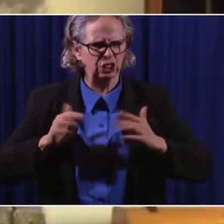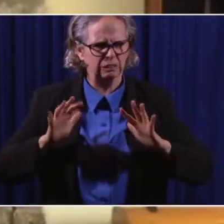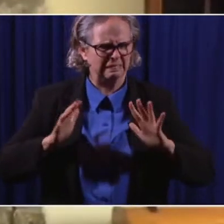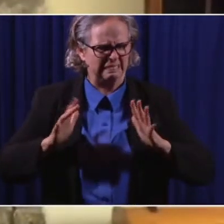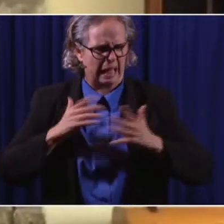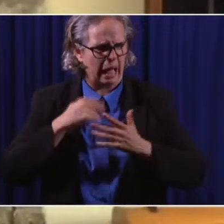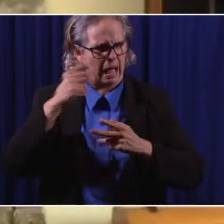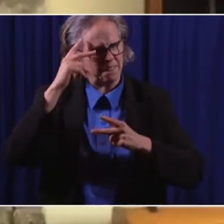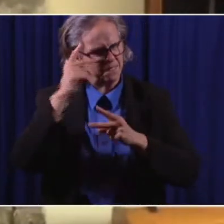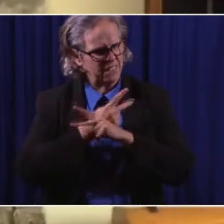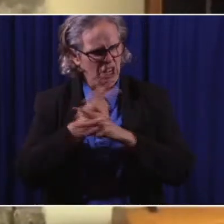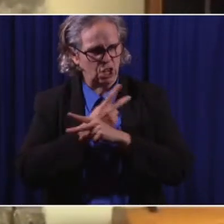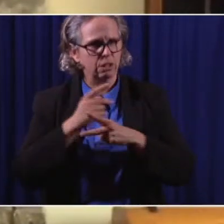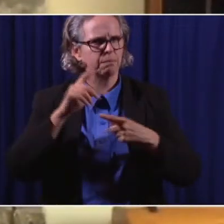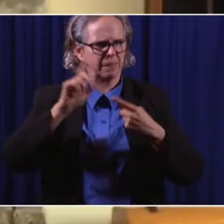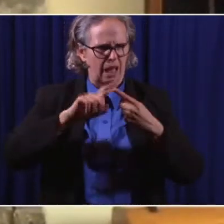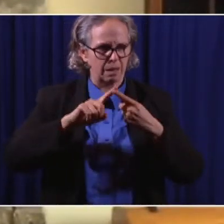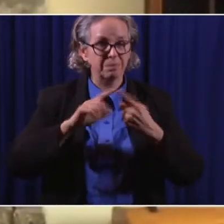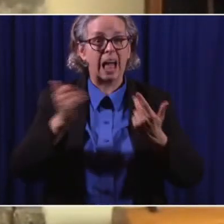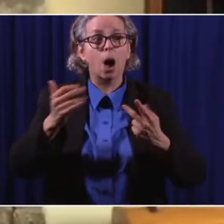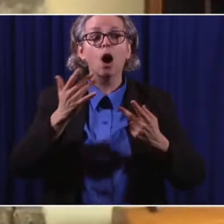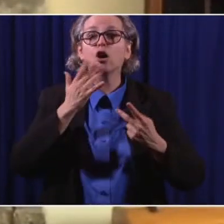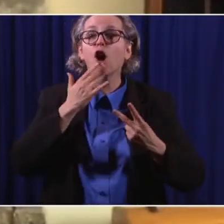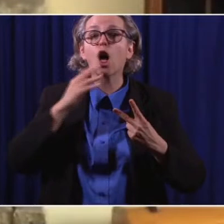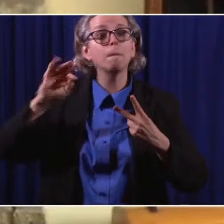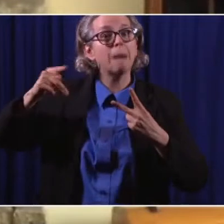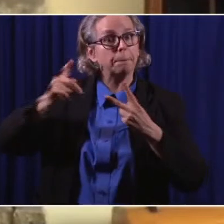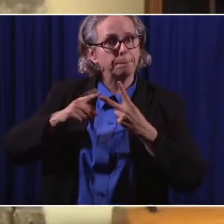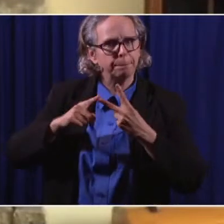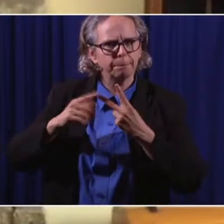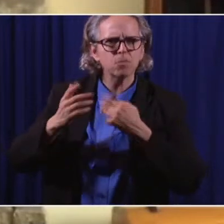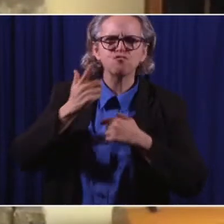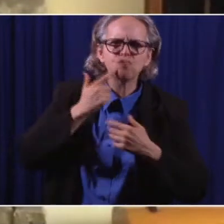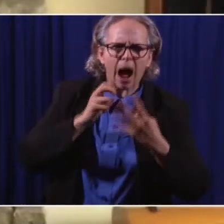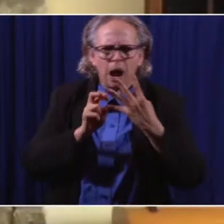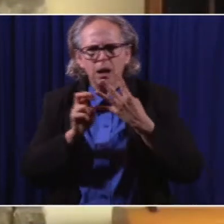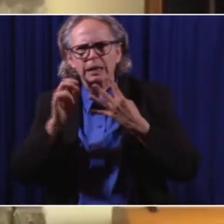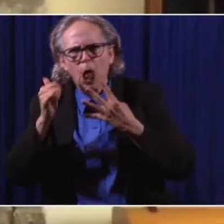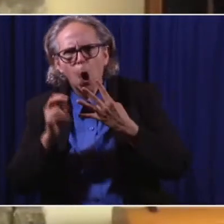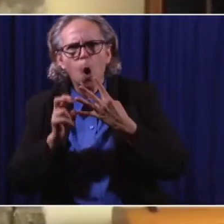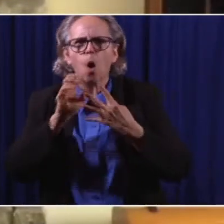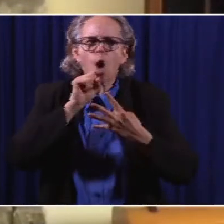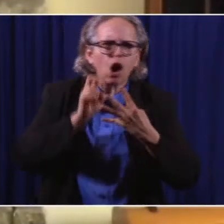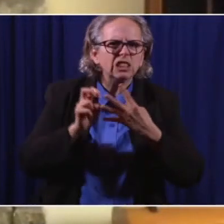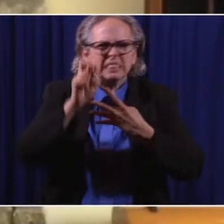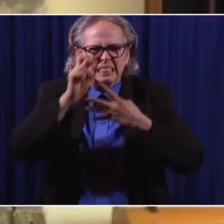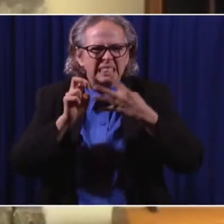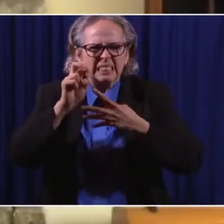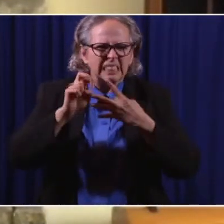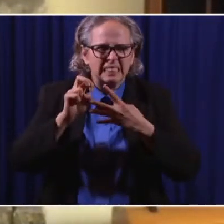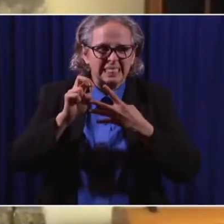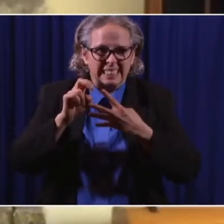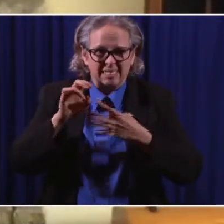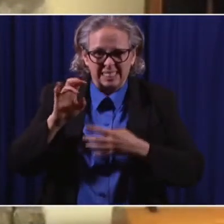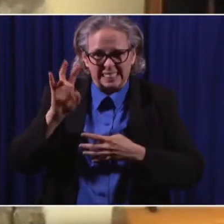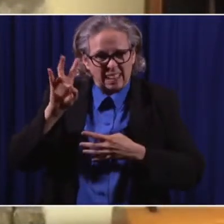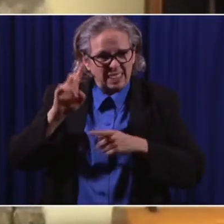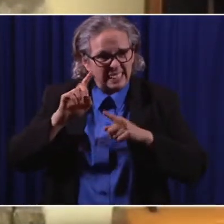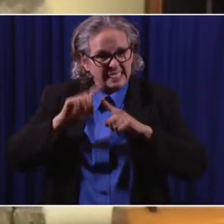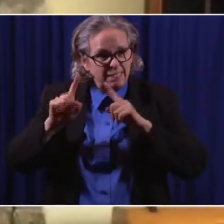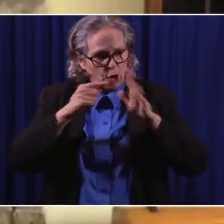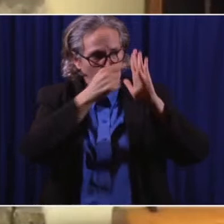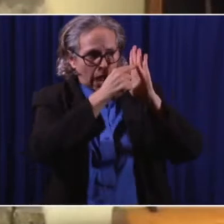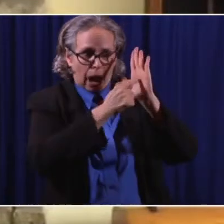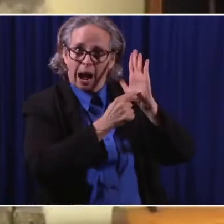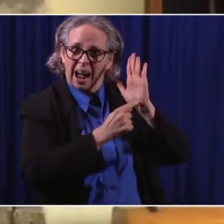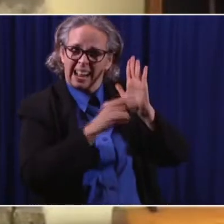The color code is 7 different potential indicators kind of come together to tell